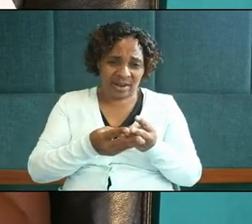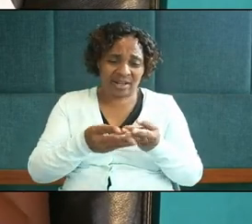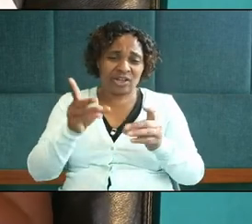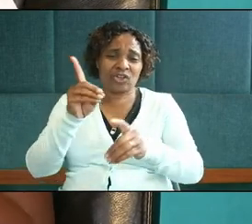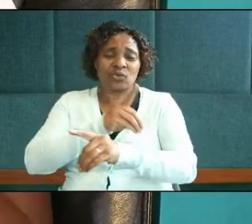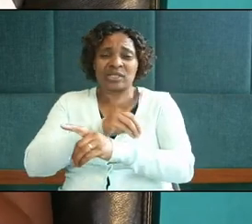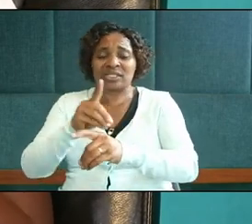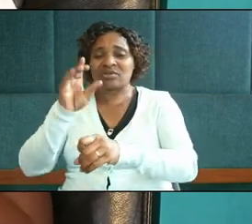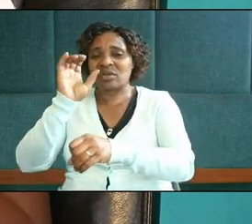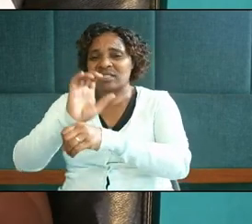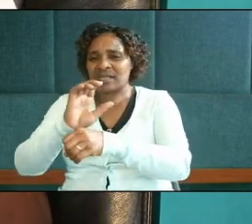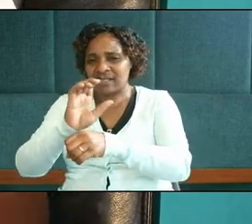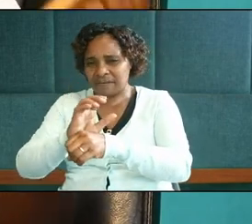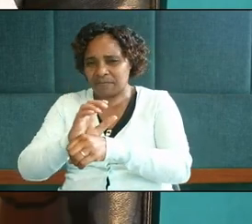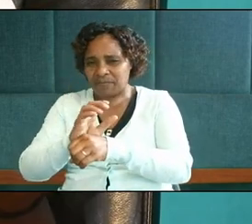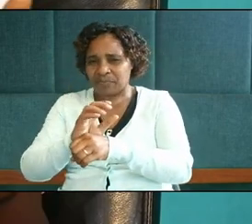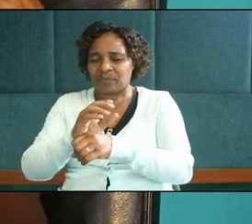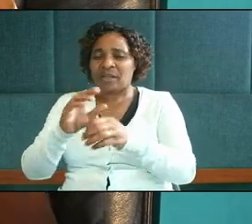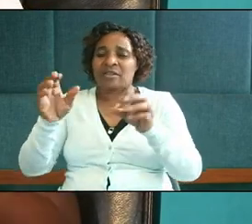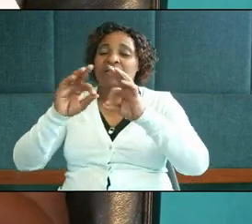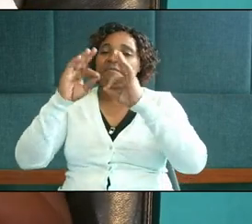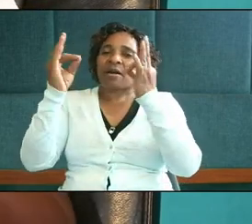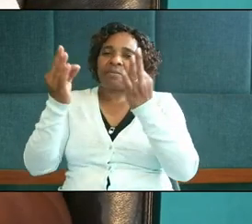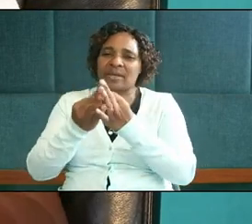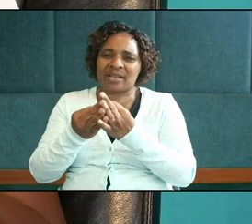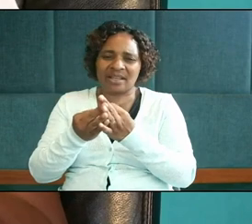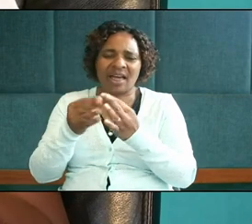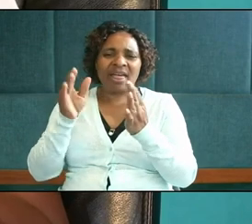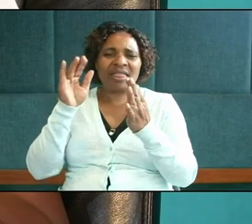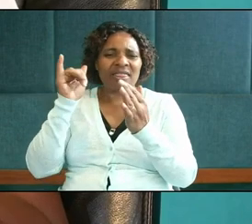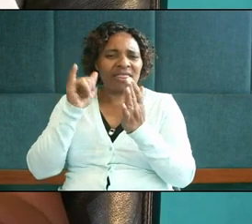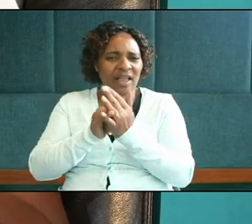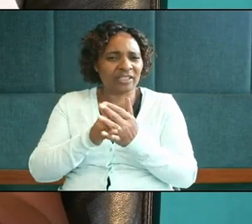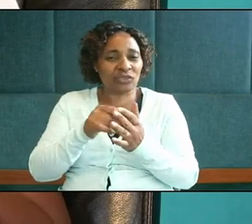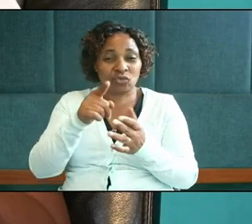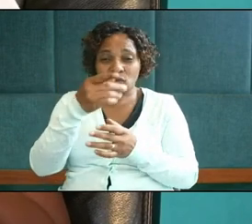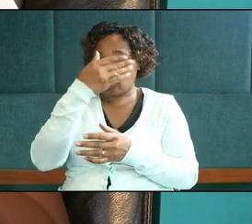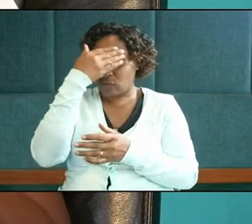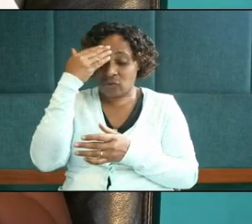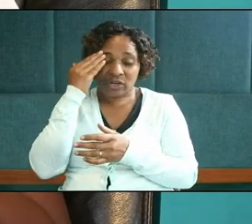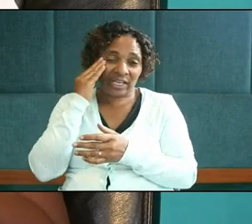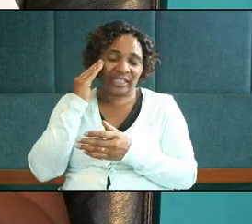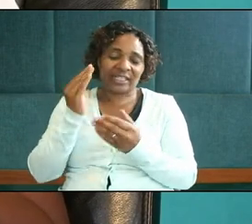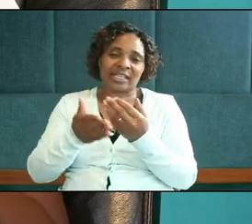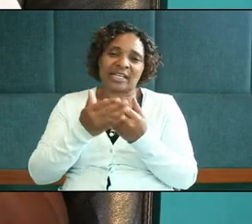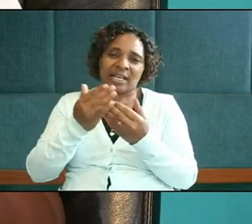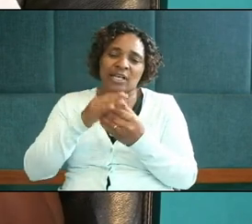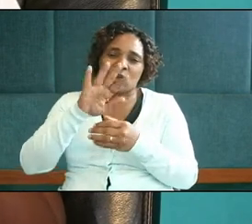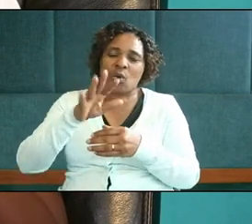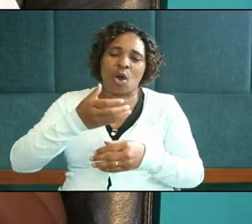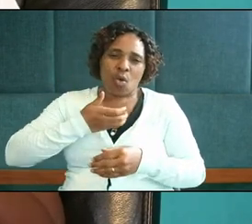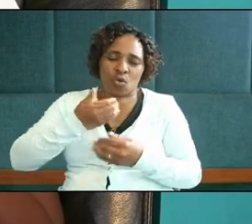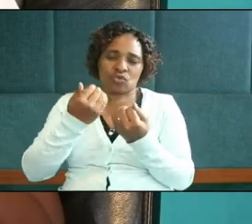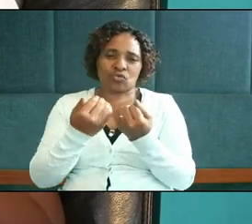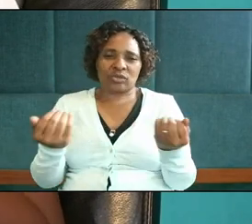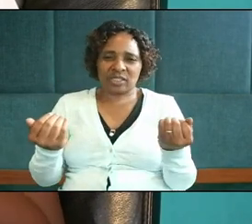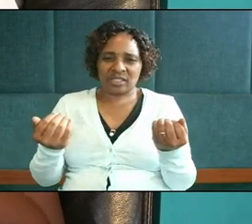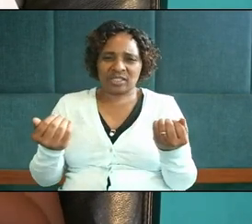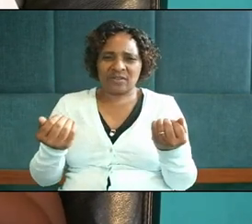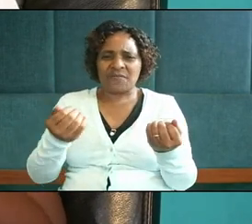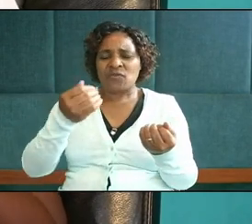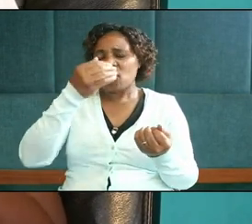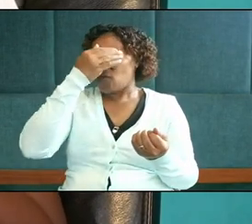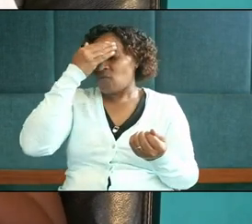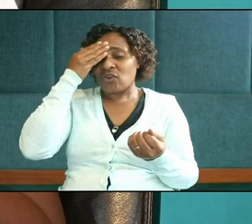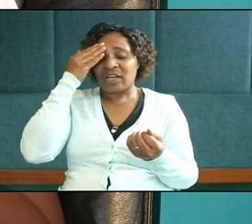church, right. your duties to your family, that you forget to take care of your own children. Mm-hmm. You forget that,